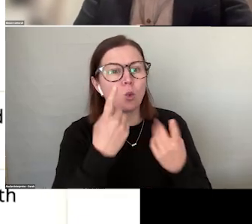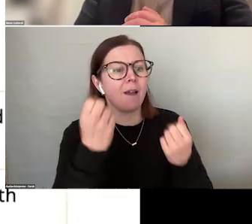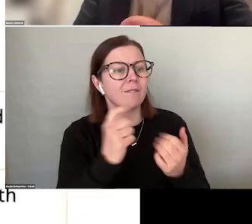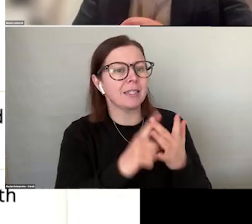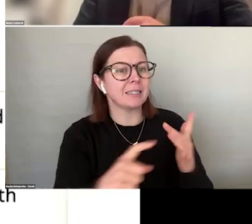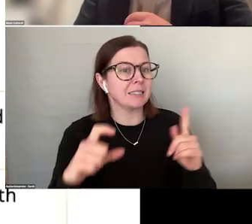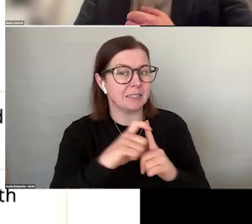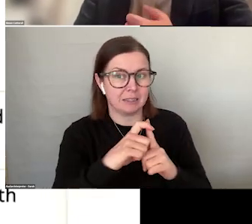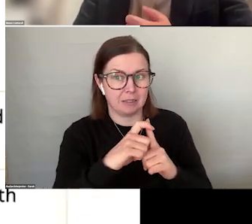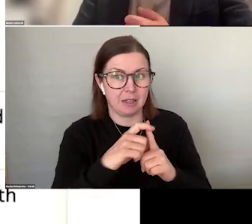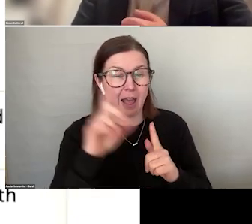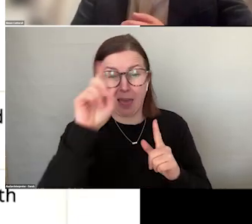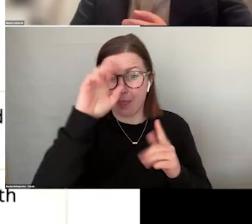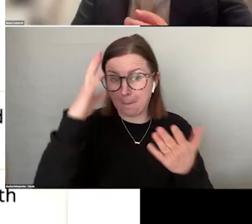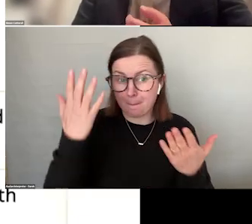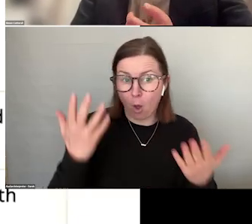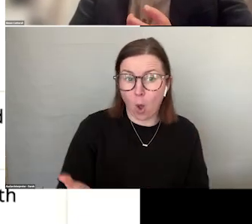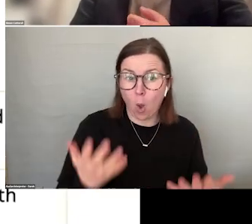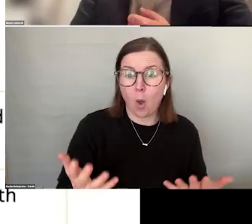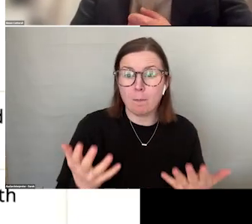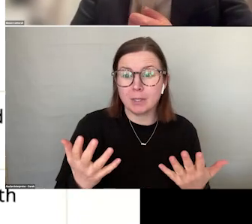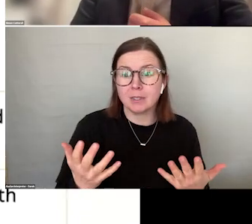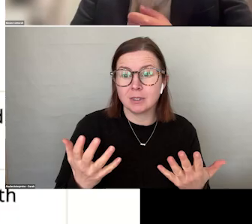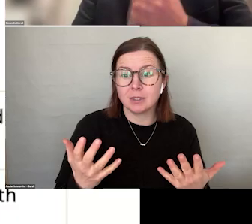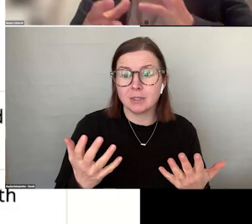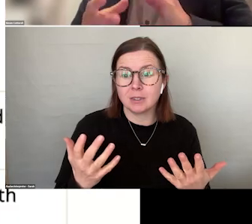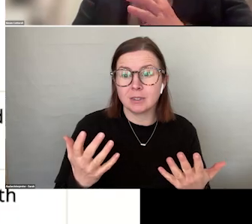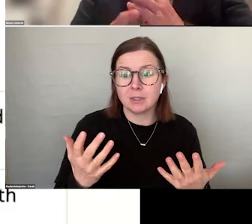the moment, about 7%